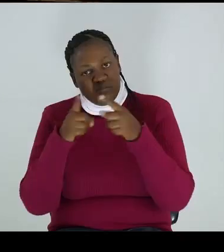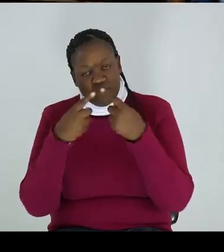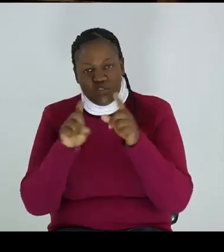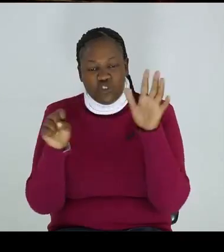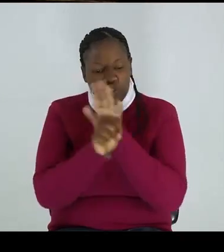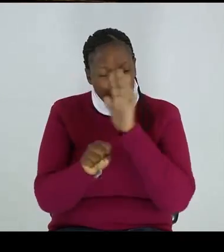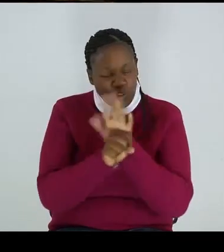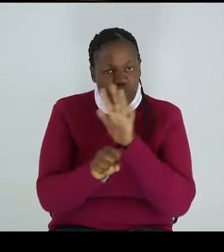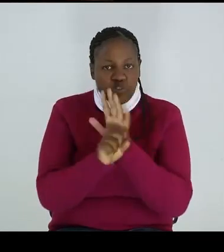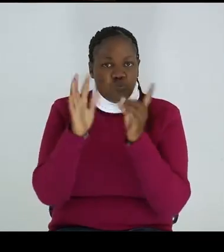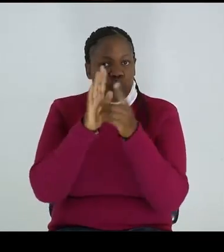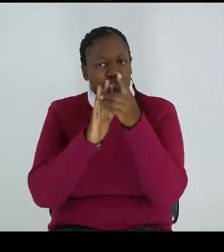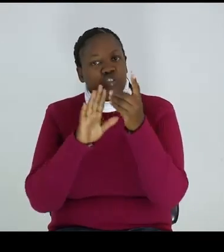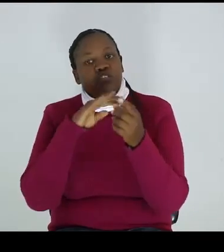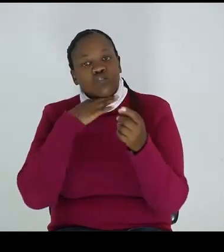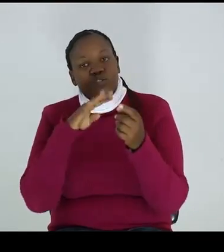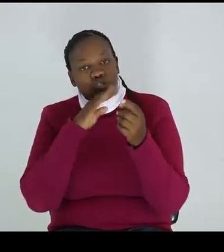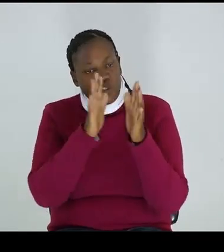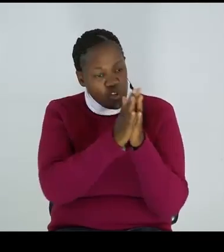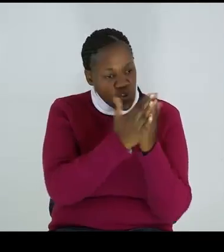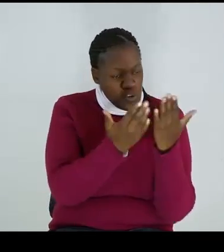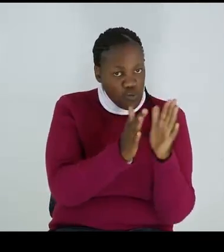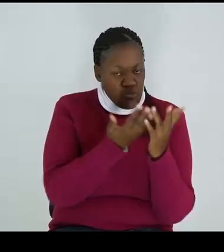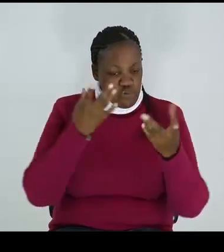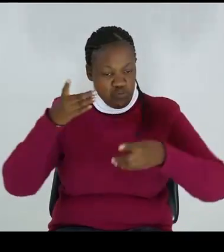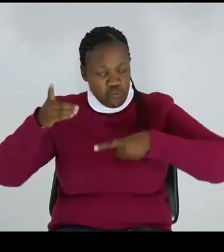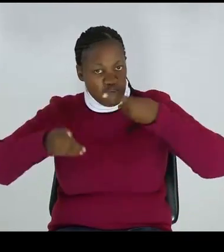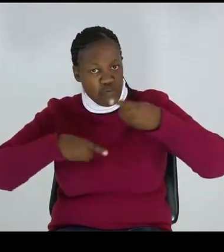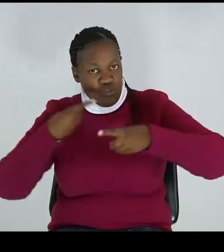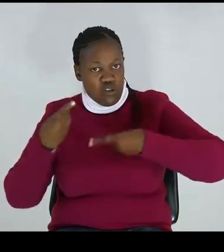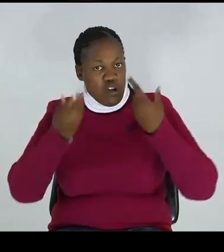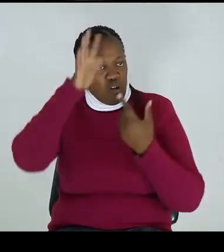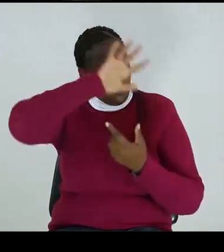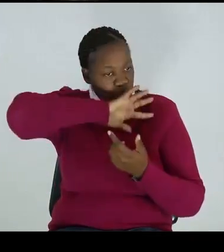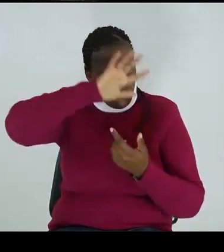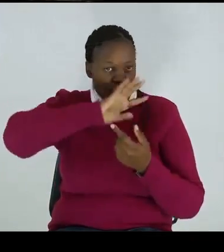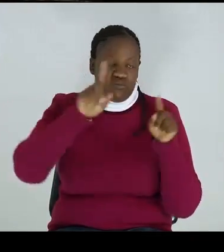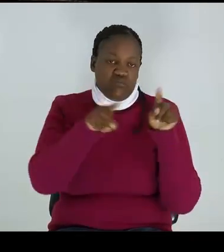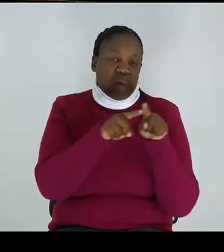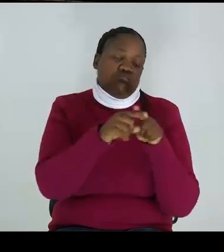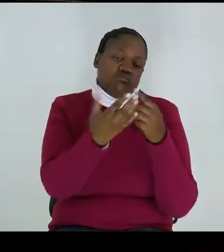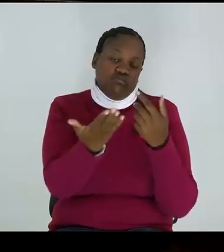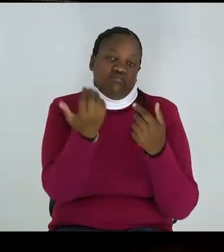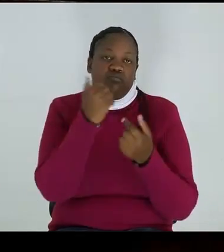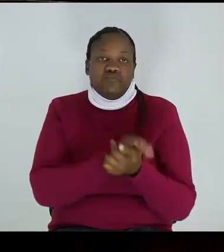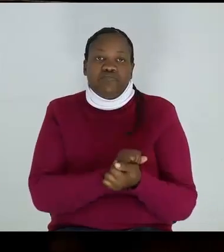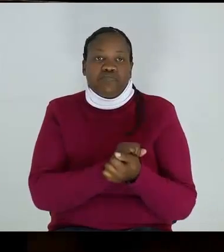know? A fully developed story which is in a book, a theater play, or a movie. That's a